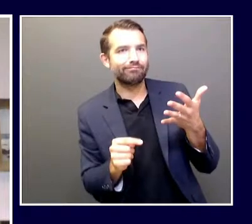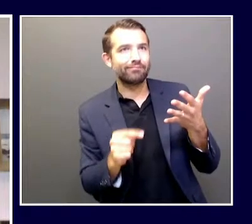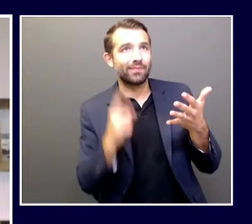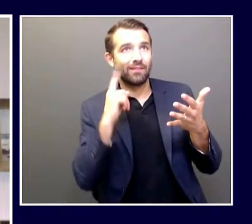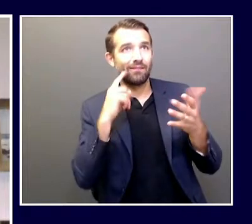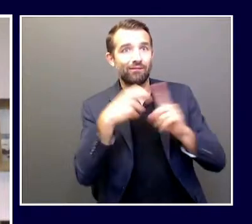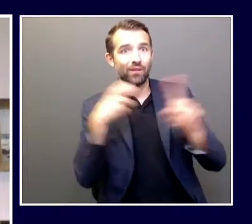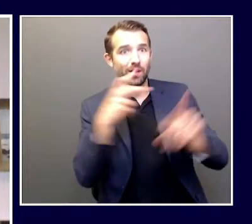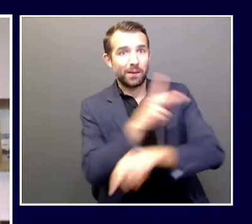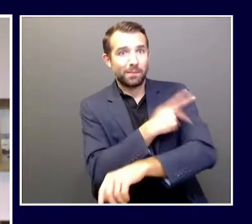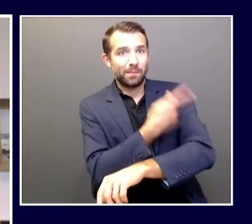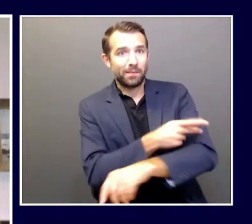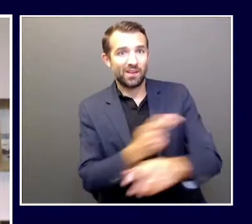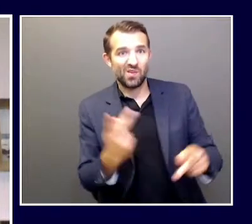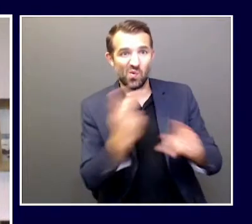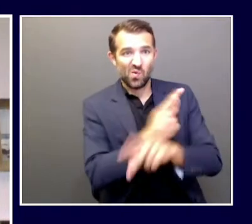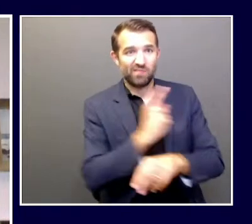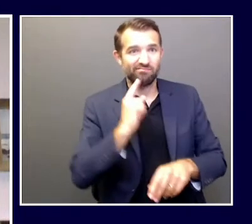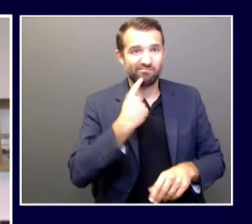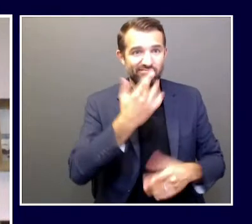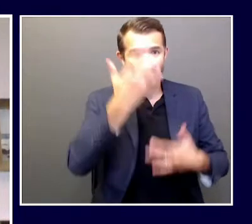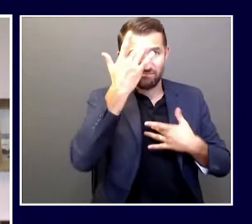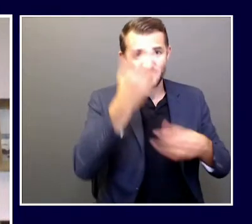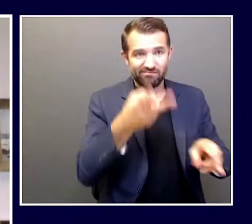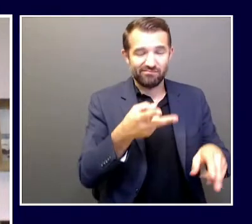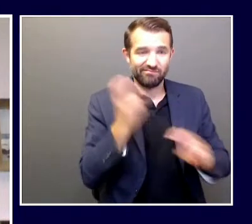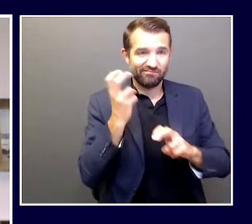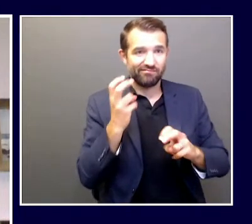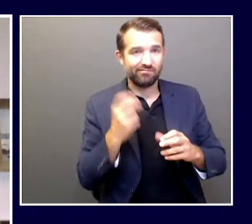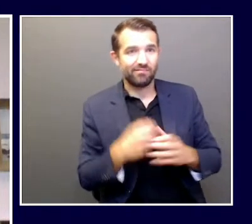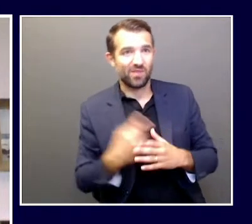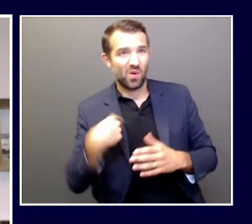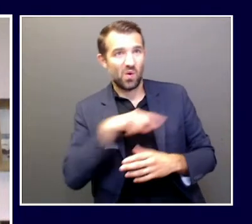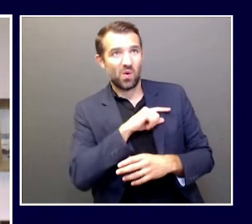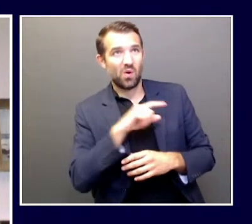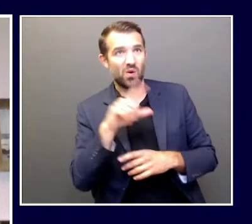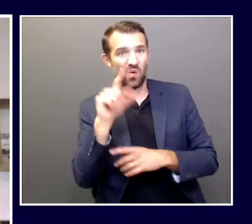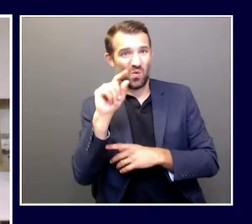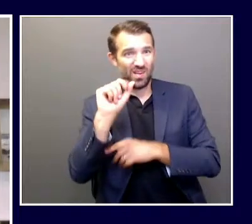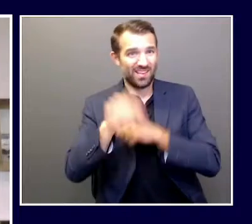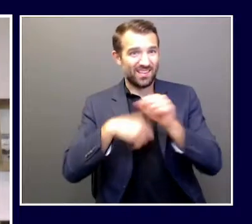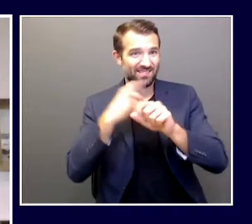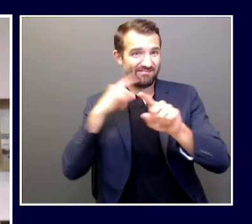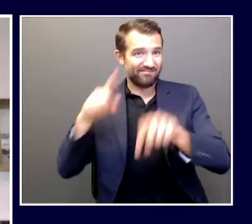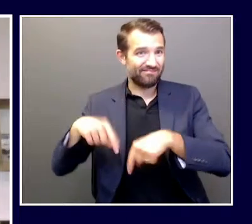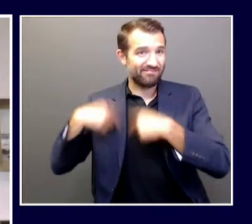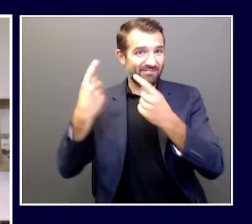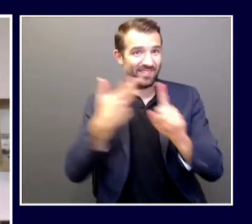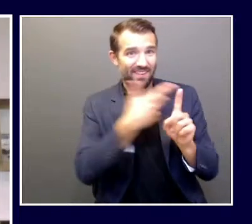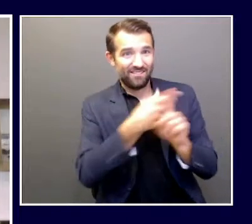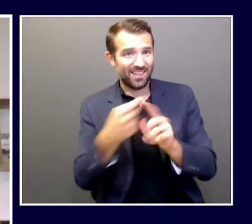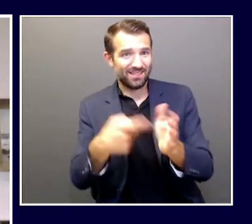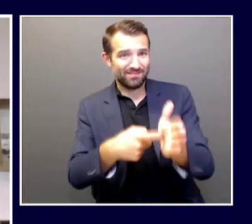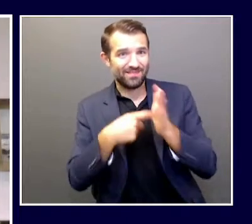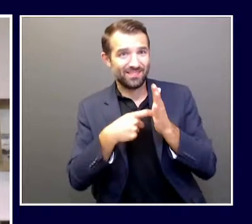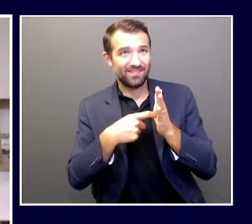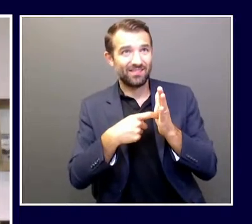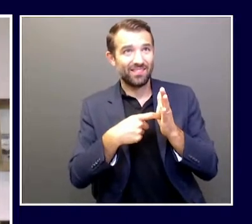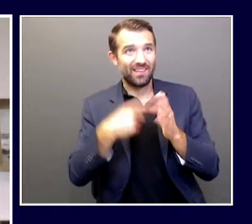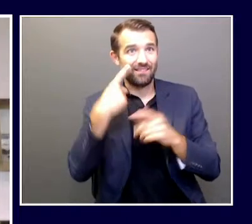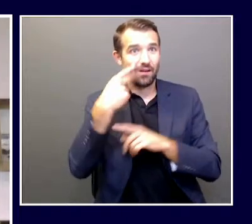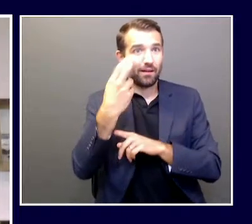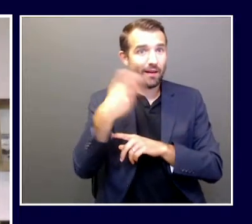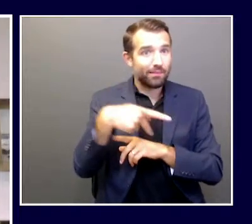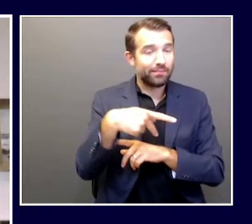that's existed for 20 years to get vaccinated against things like hepatitis. You would not want to go to a hospital where